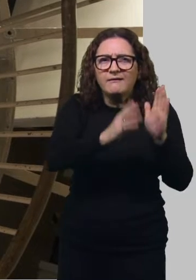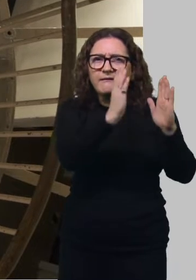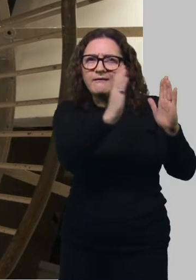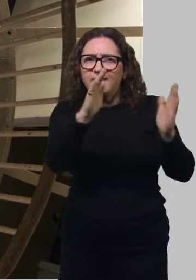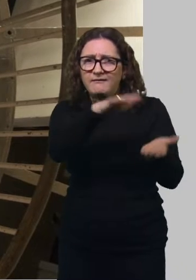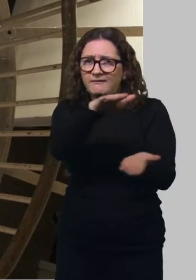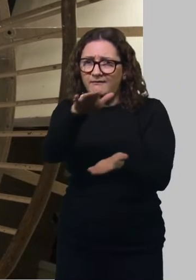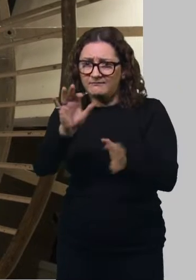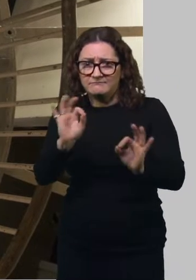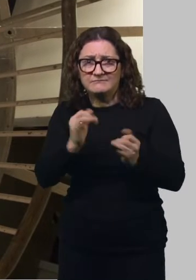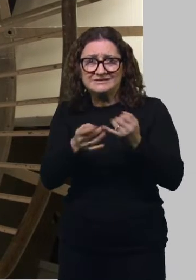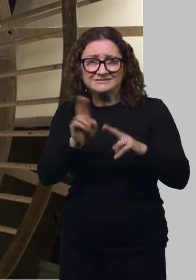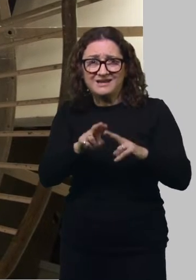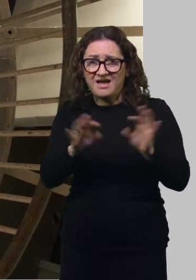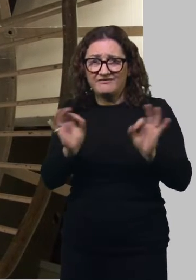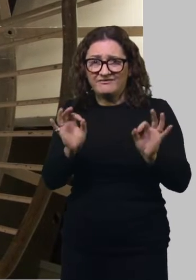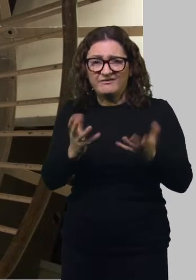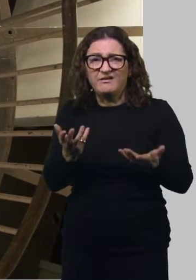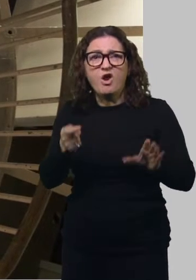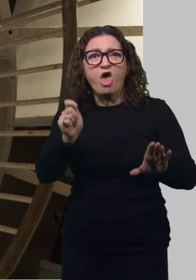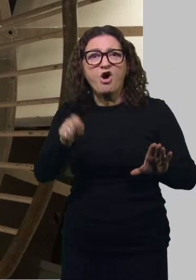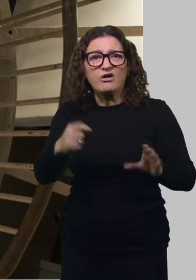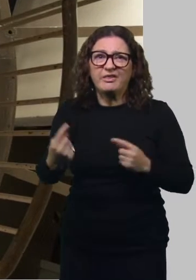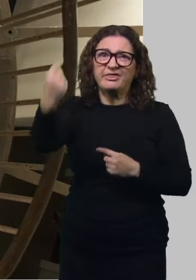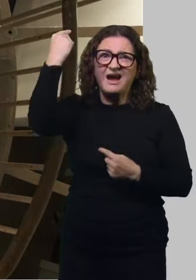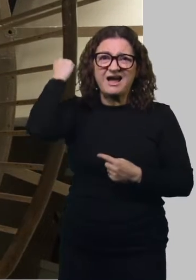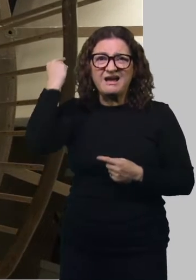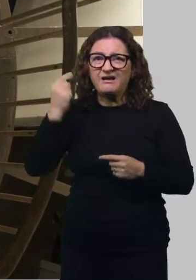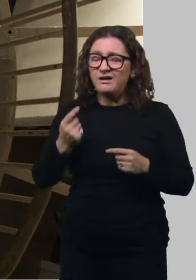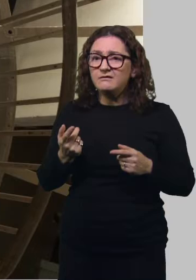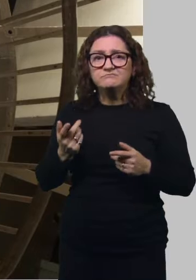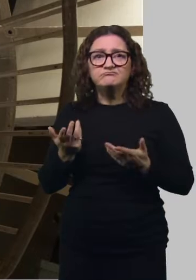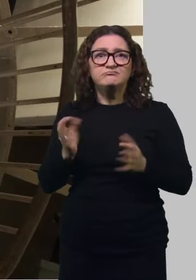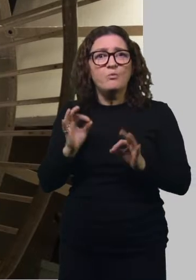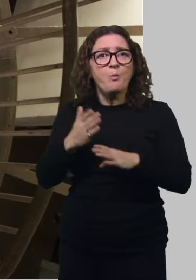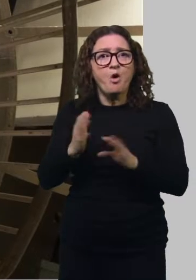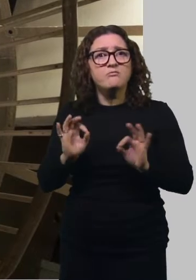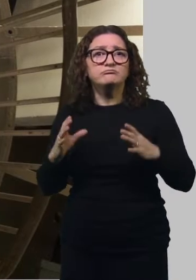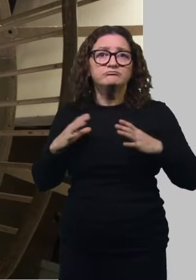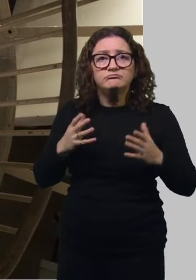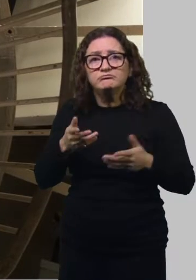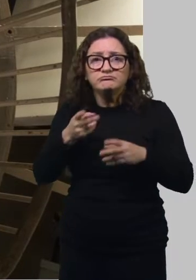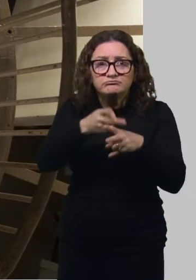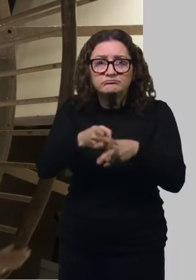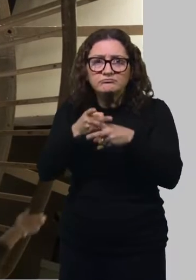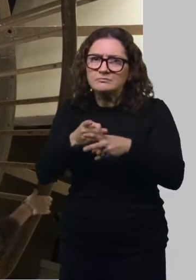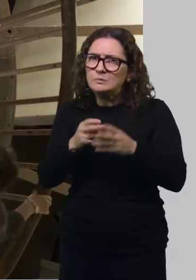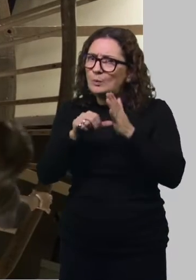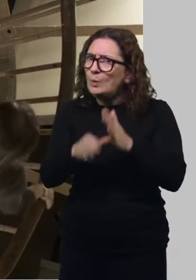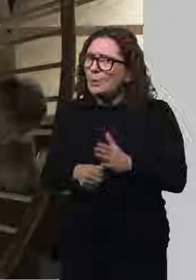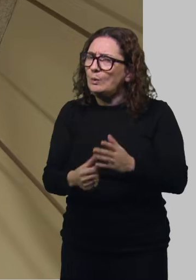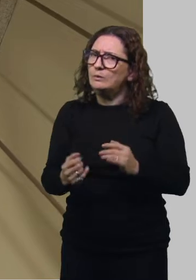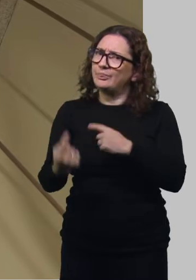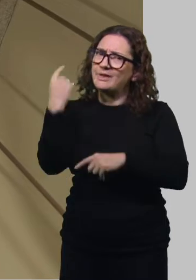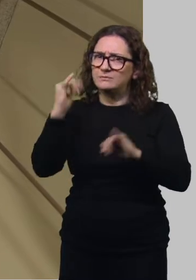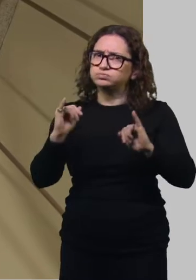time. But the task must have been overwhelming. The conditions were very bad. The smoky and acidic atmosphere of London pollution, especially